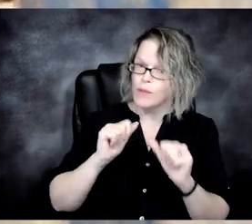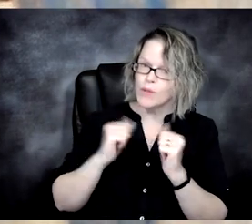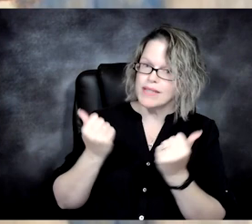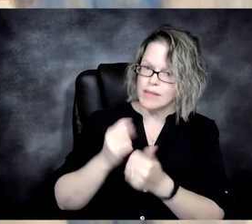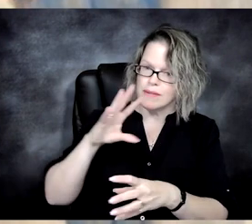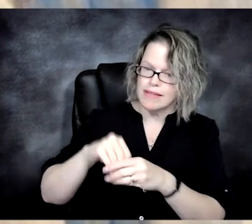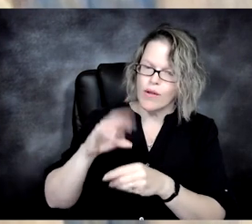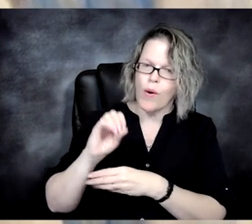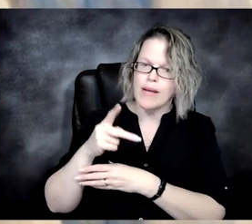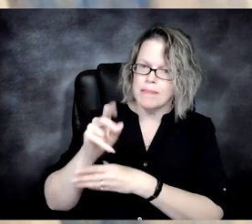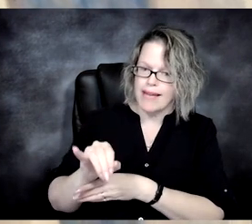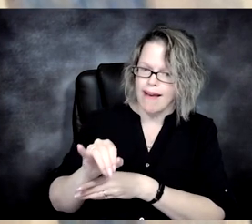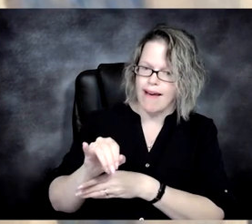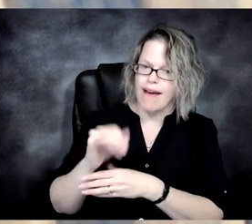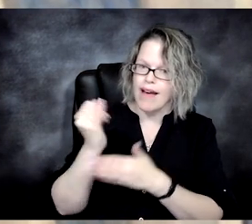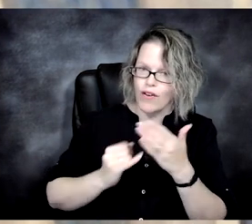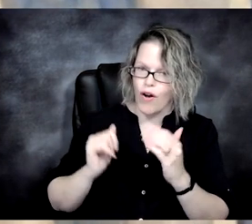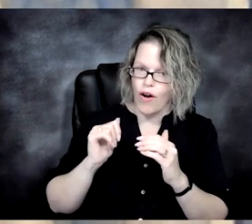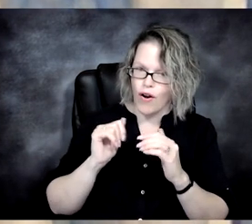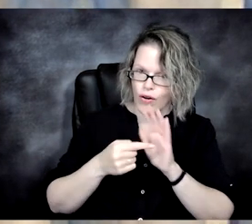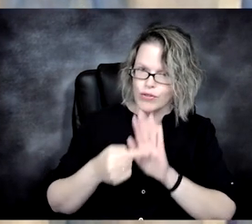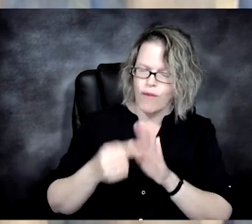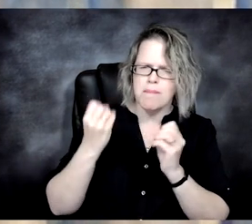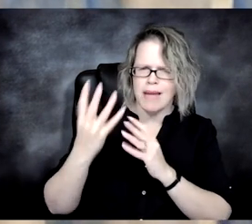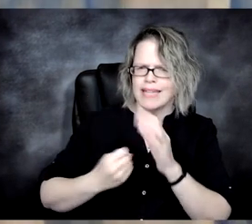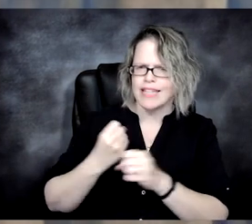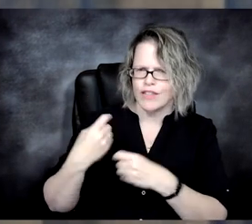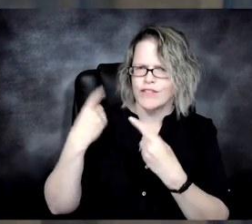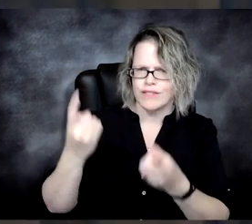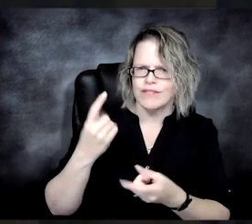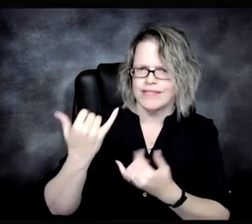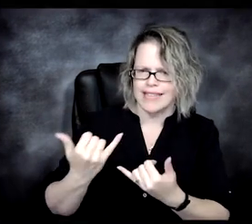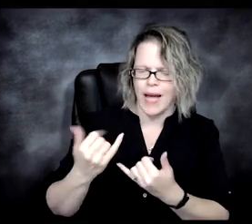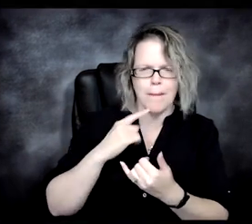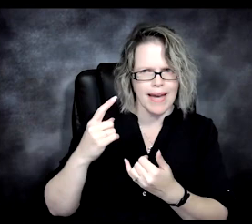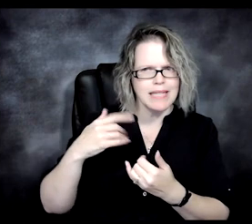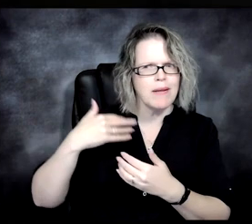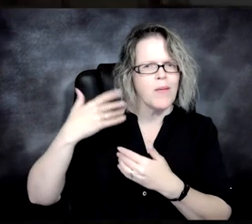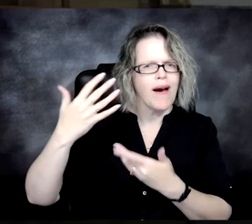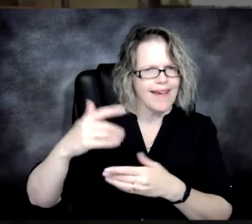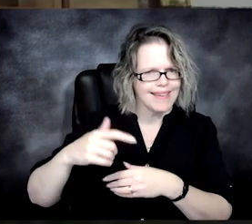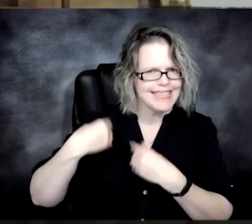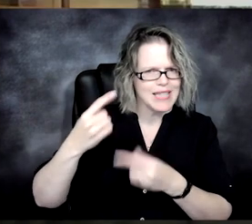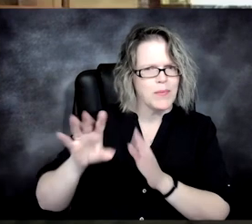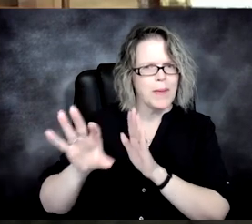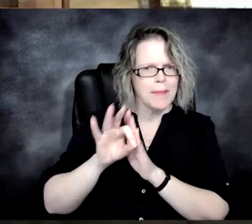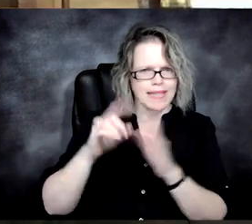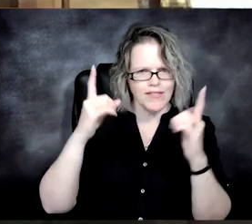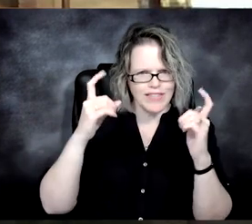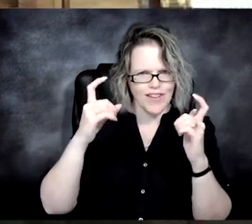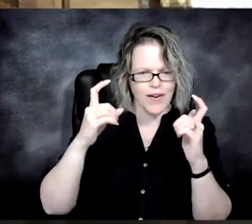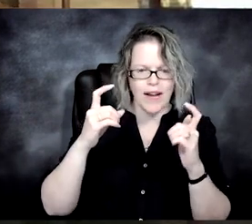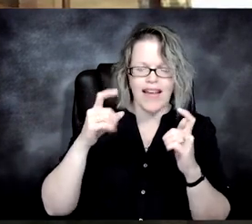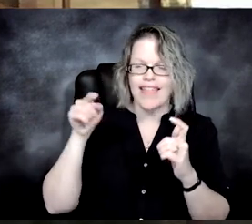the OSPI Art Show for many years now, but it's been a while since we've chosen a photography piece. Tegan's photo caught our eye because